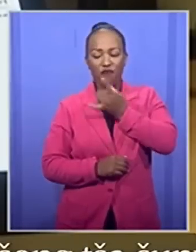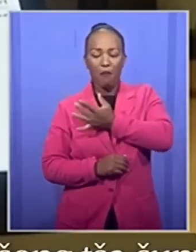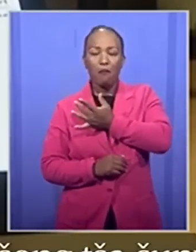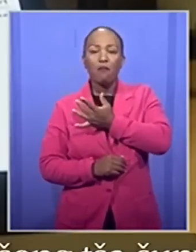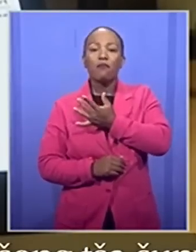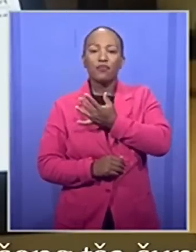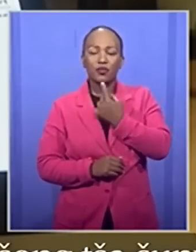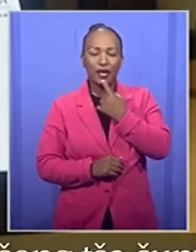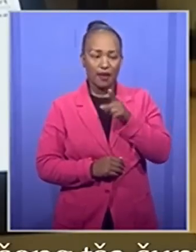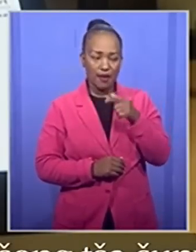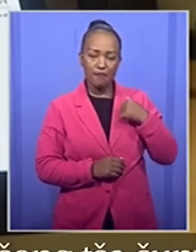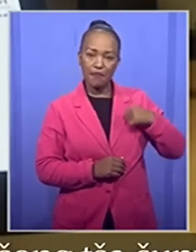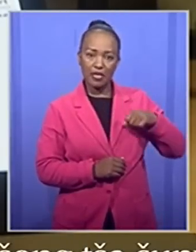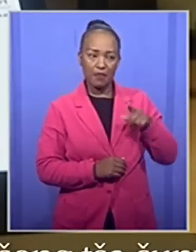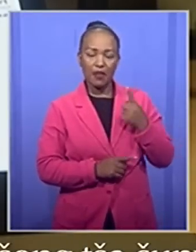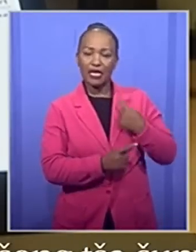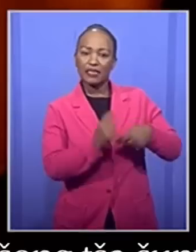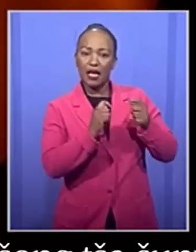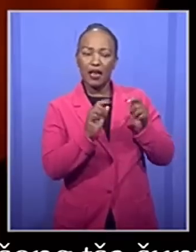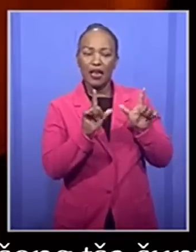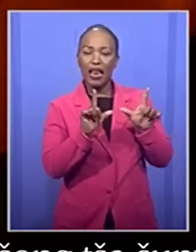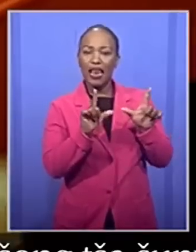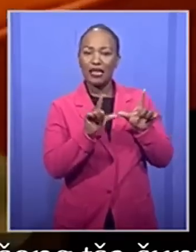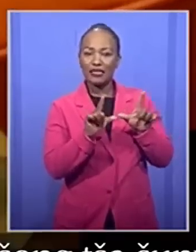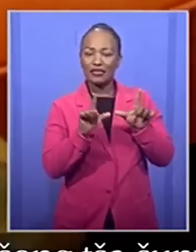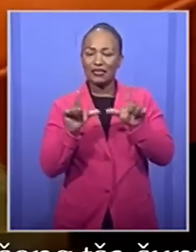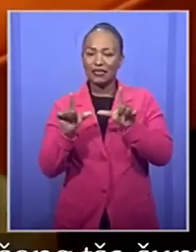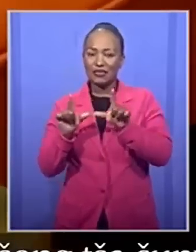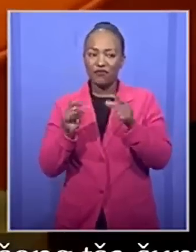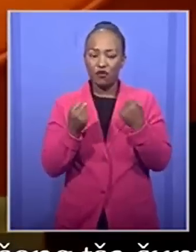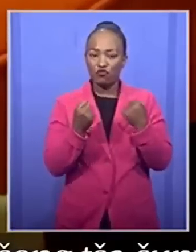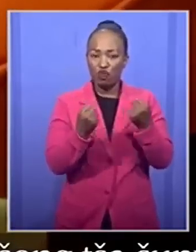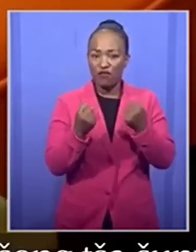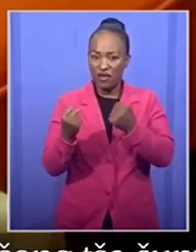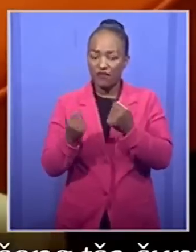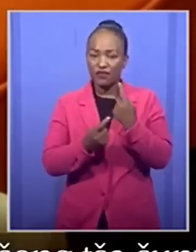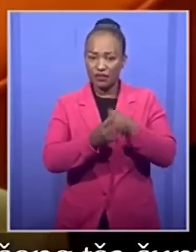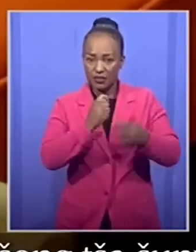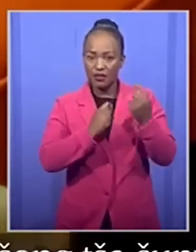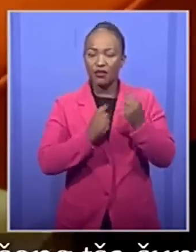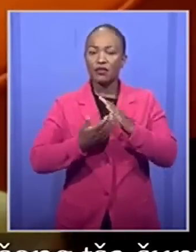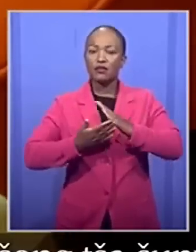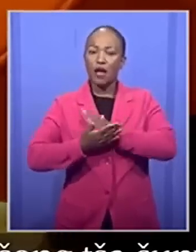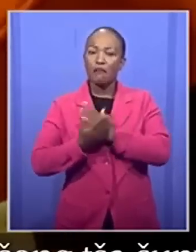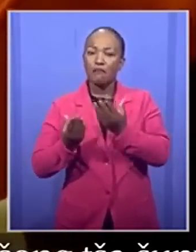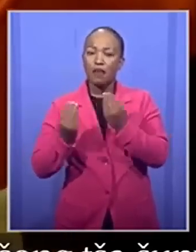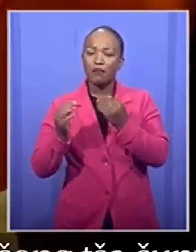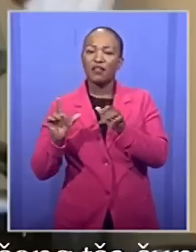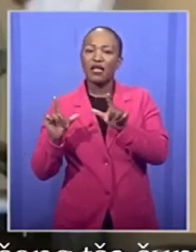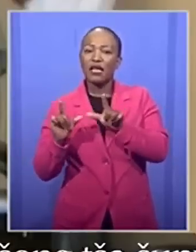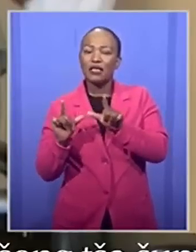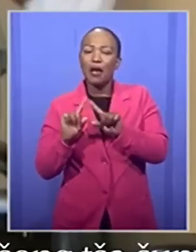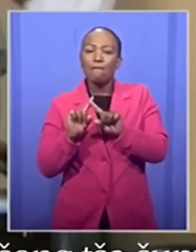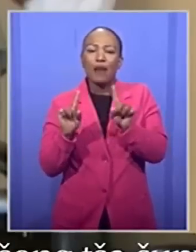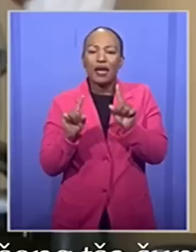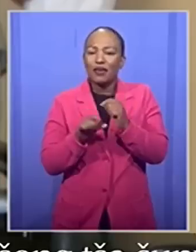ba mmasepala ba rekiša di-license tša go otlela. Go begwa ge ba bangwe ba e bego ba hwetša di-license ba sanka ba legata